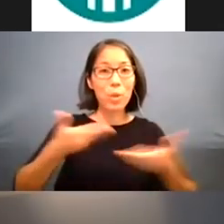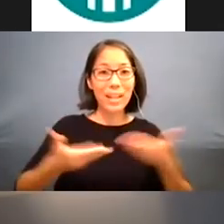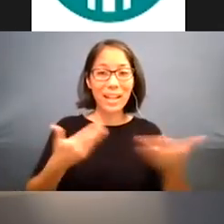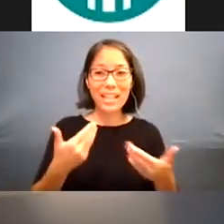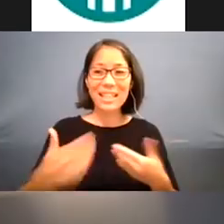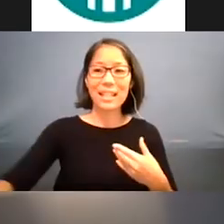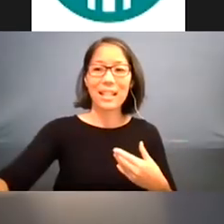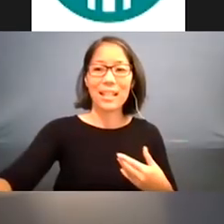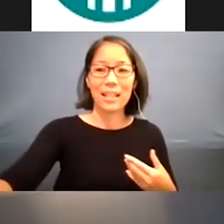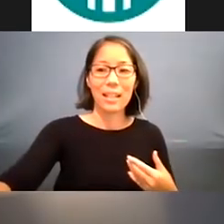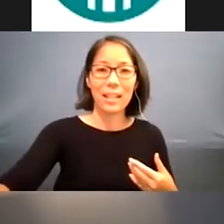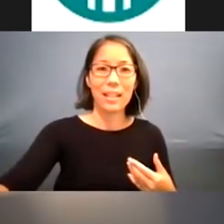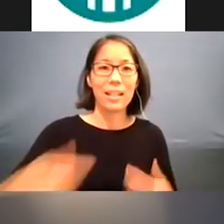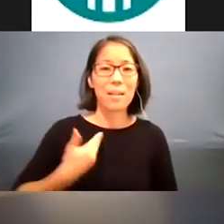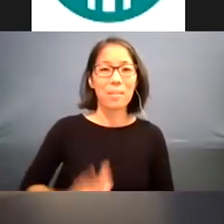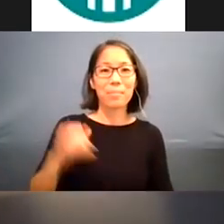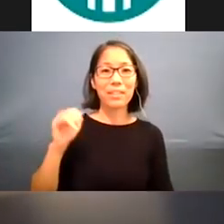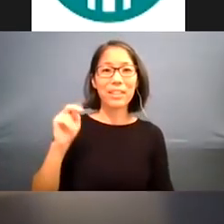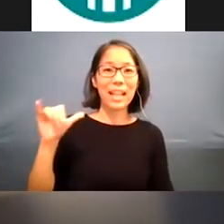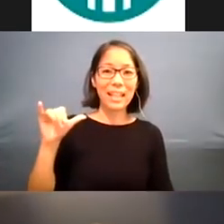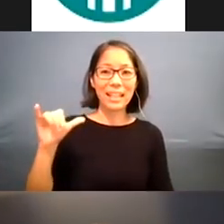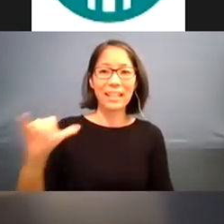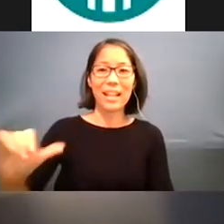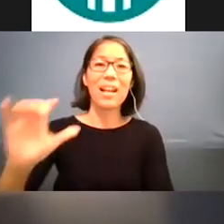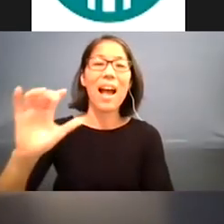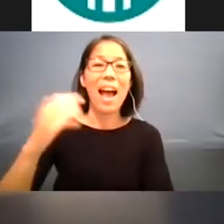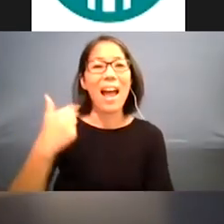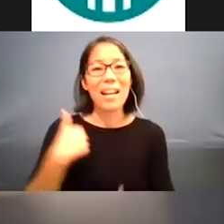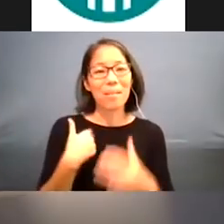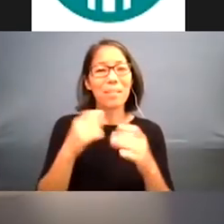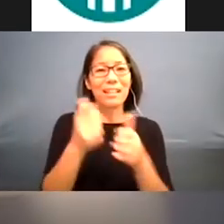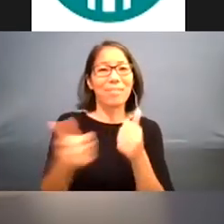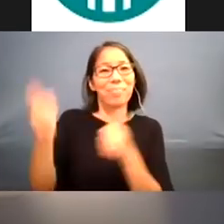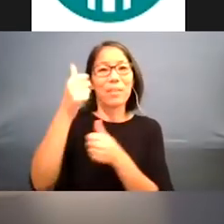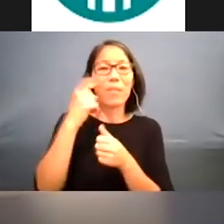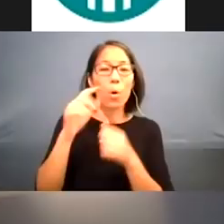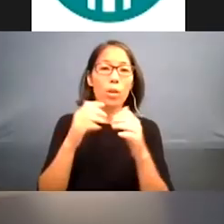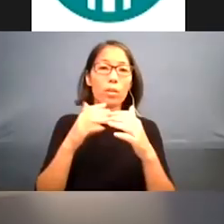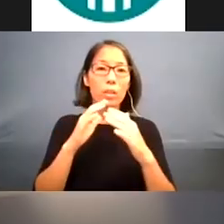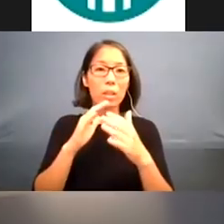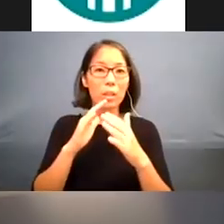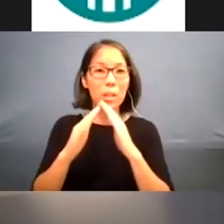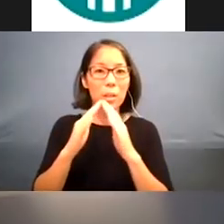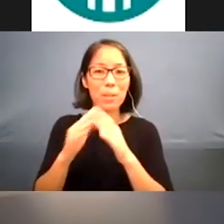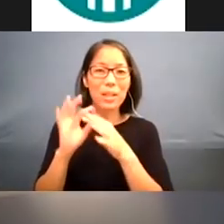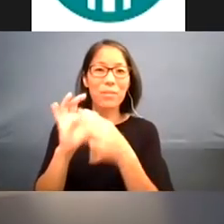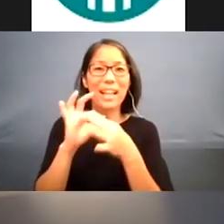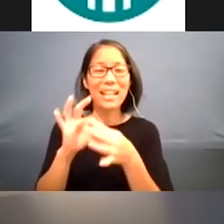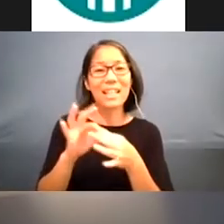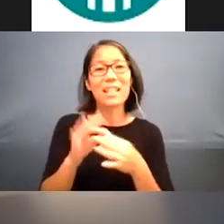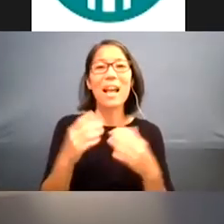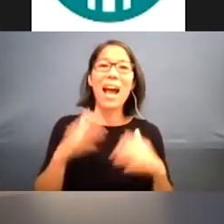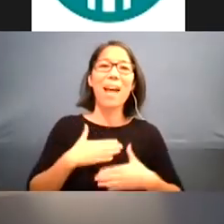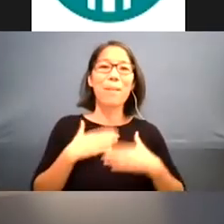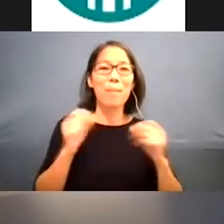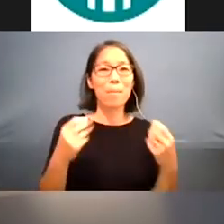Caputo. I'm the Executive Director for Communications and Community Relations, and we're so happy to be able to provide this opportunity for you to interact with us and to be able to